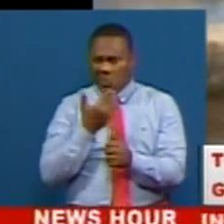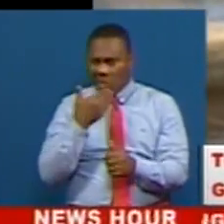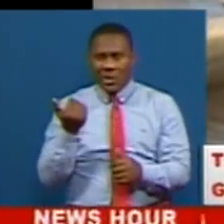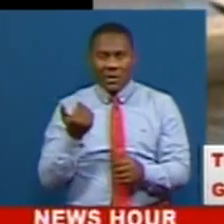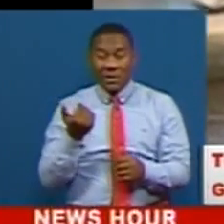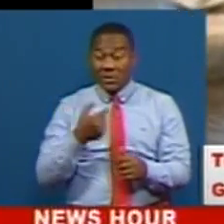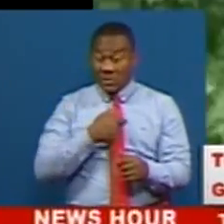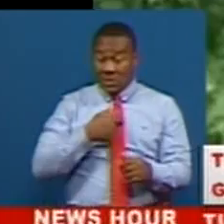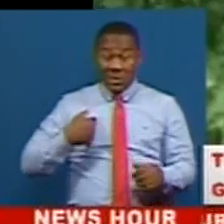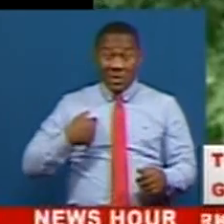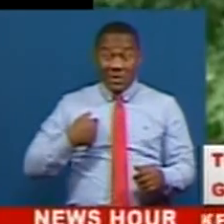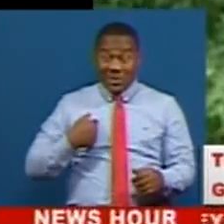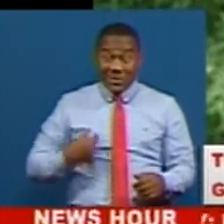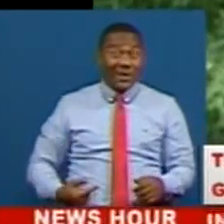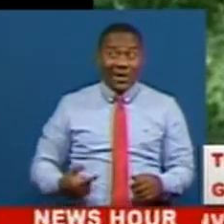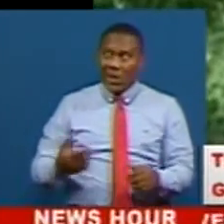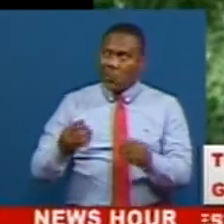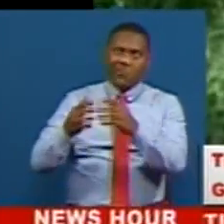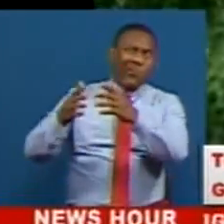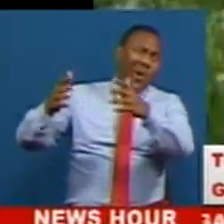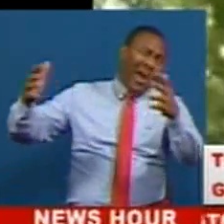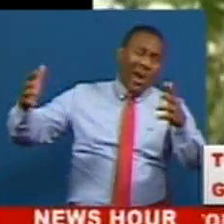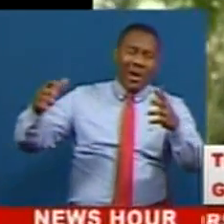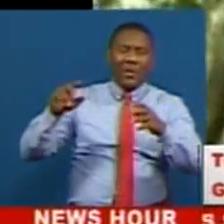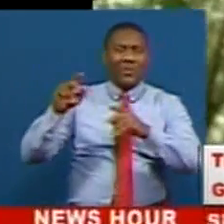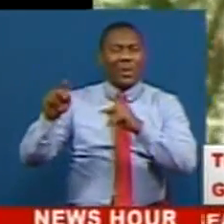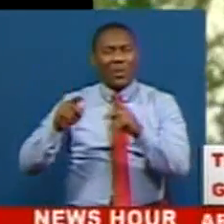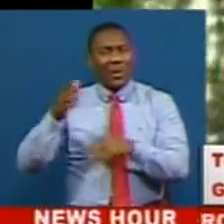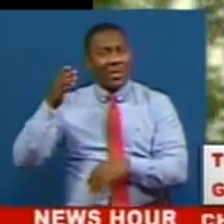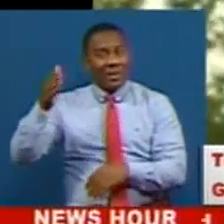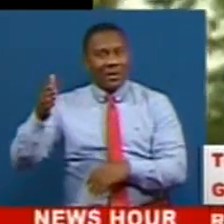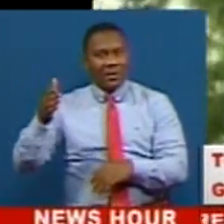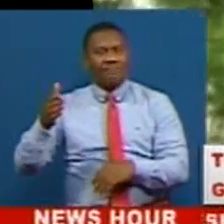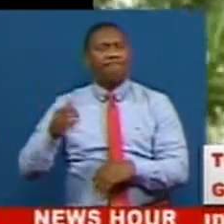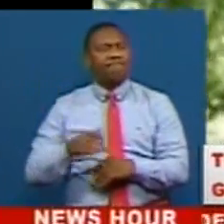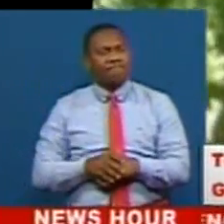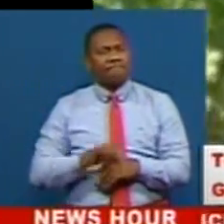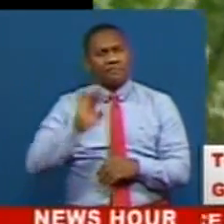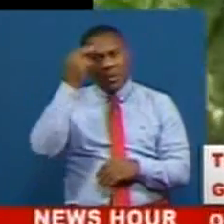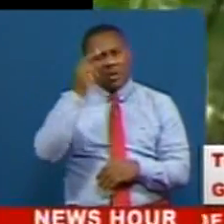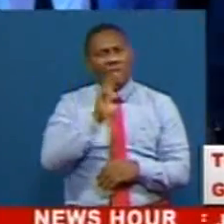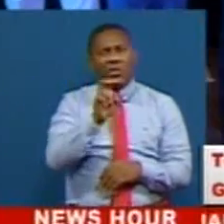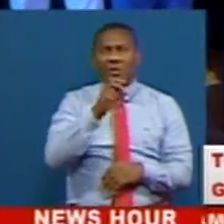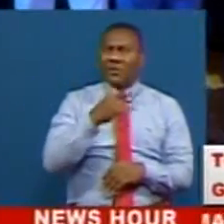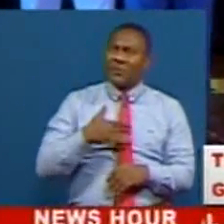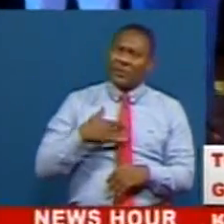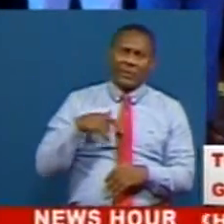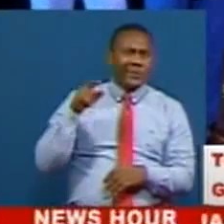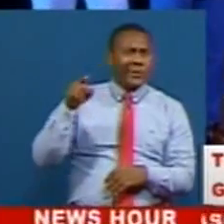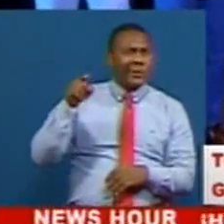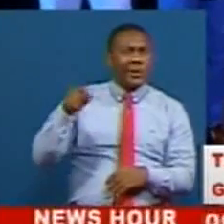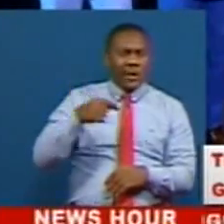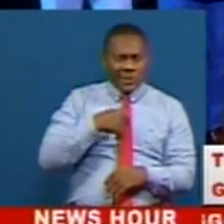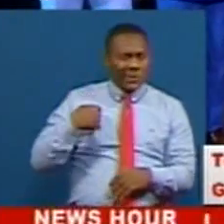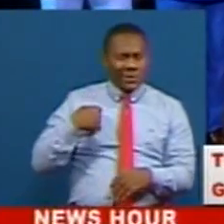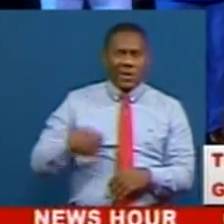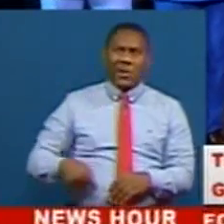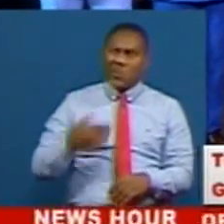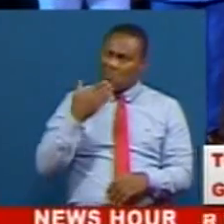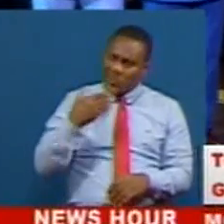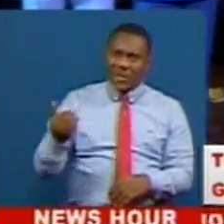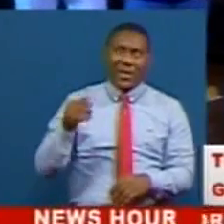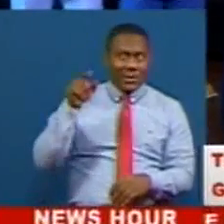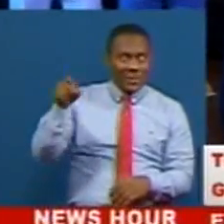China, the Ministry of Tourism for Ghana sees China as a market that can be utilized to boost Ghana's